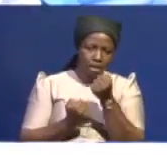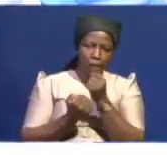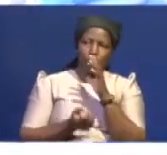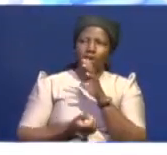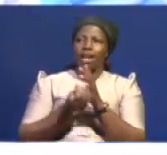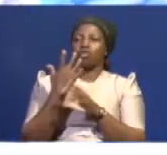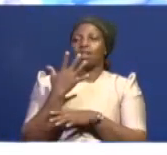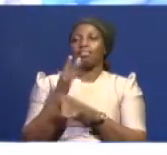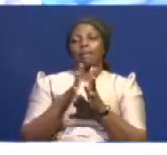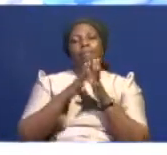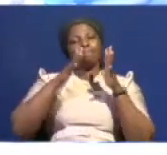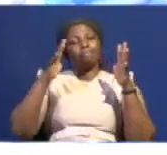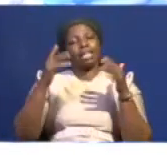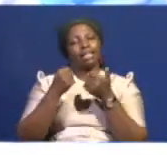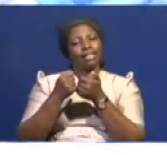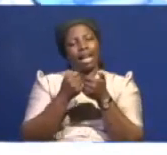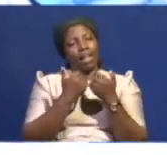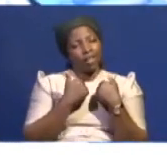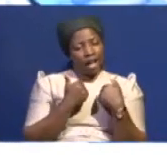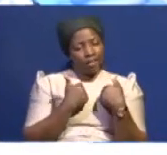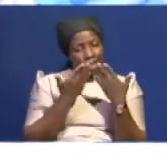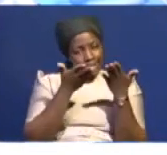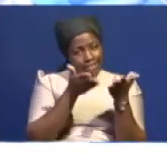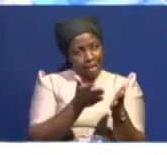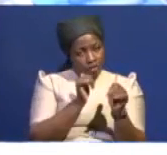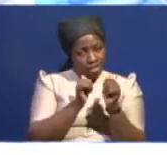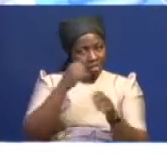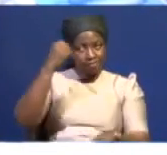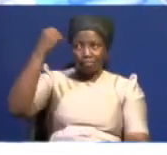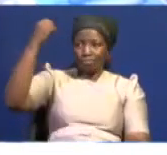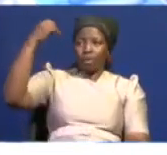The biggest challenge that we have here is power.